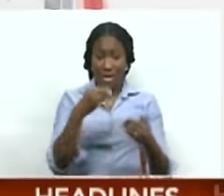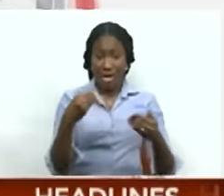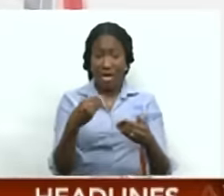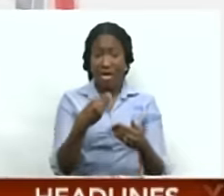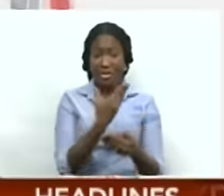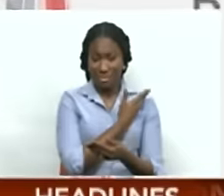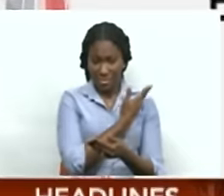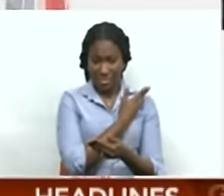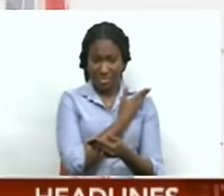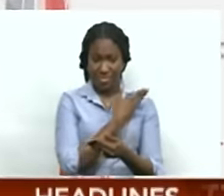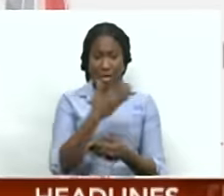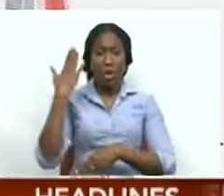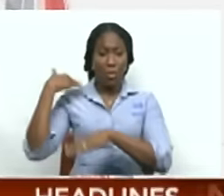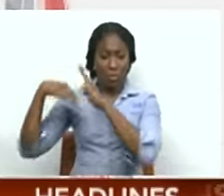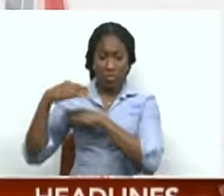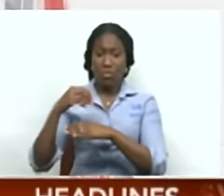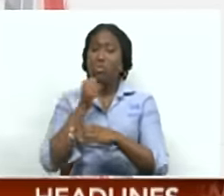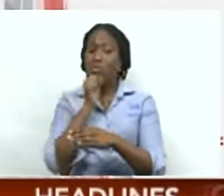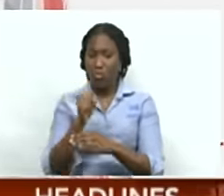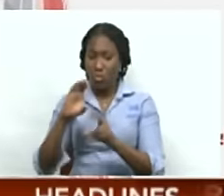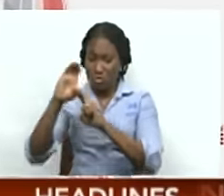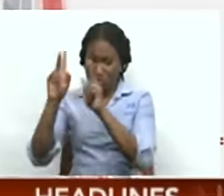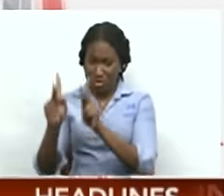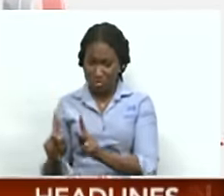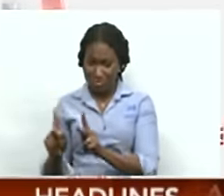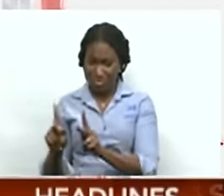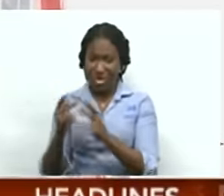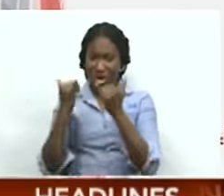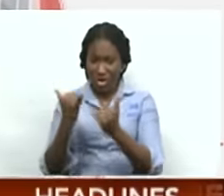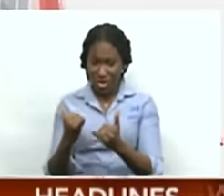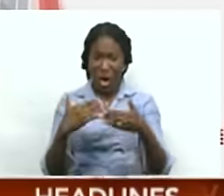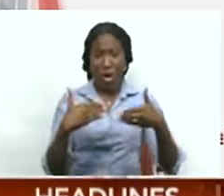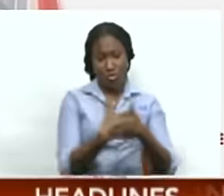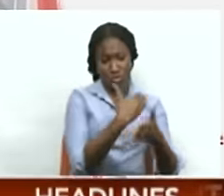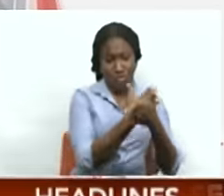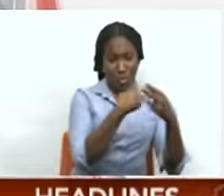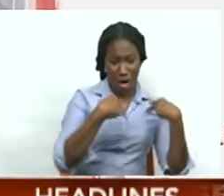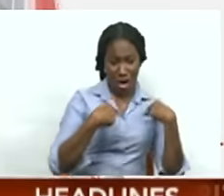best. The country needs the commission to continue to do its work, and